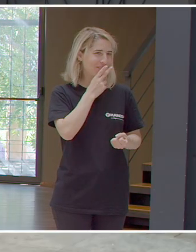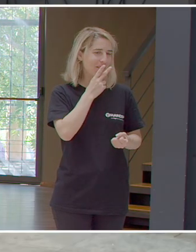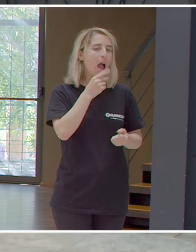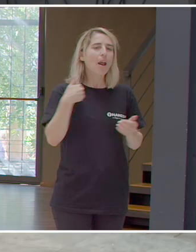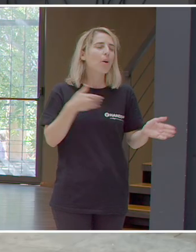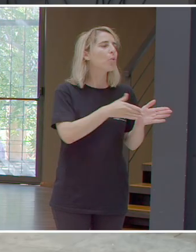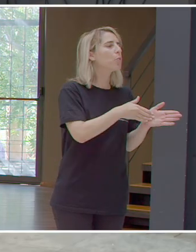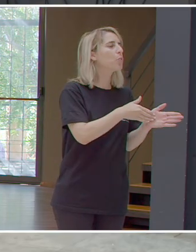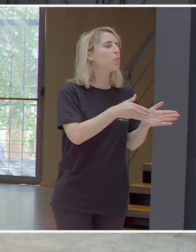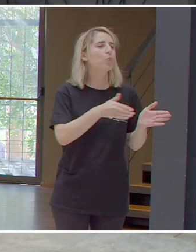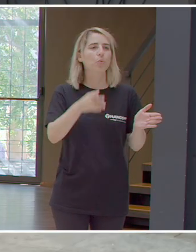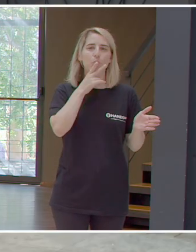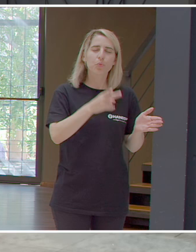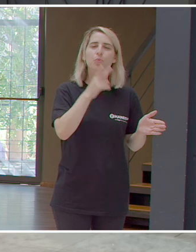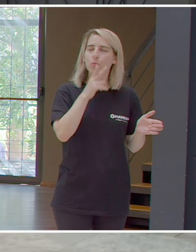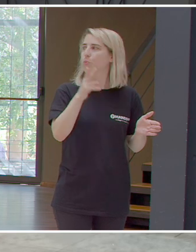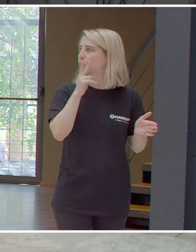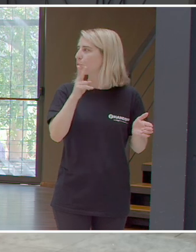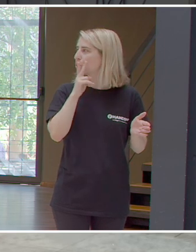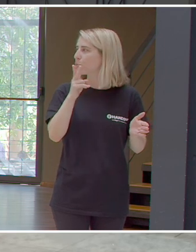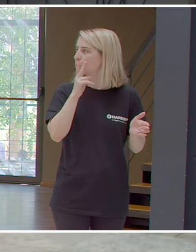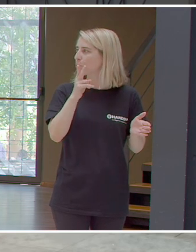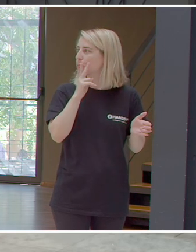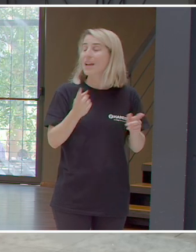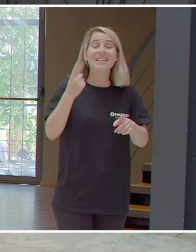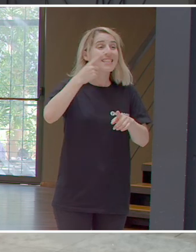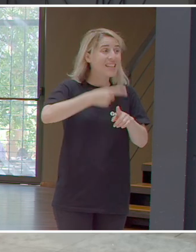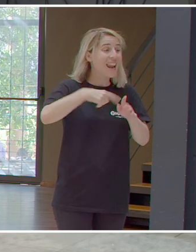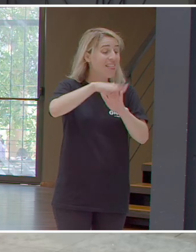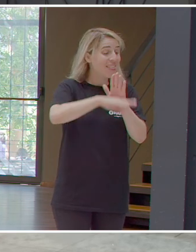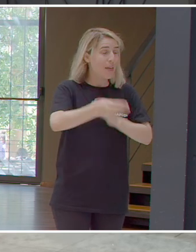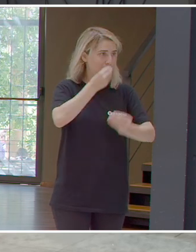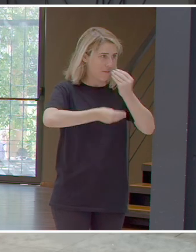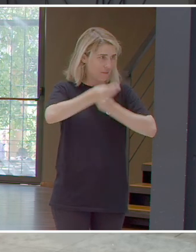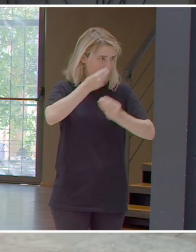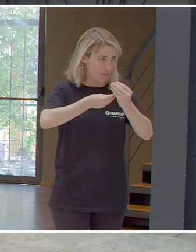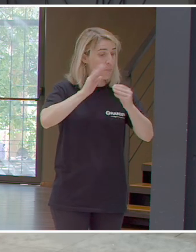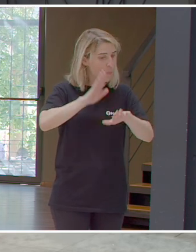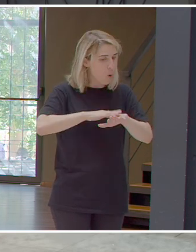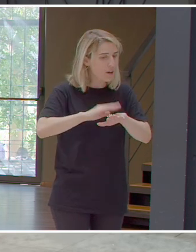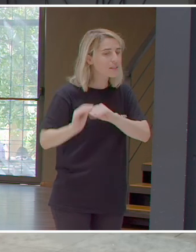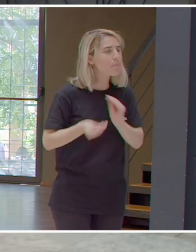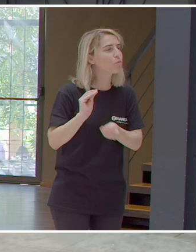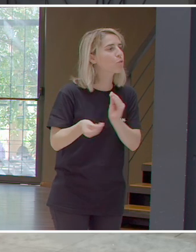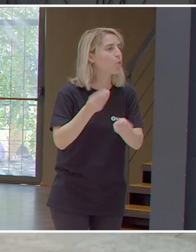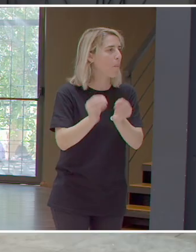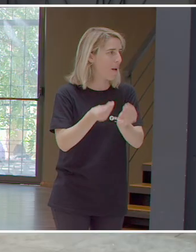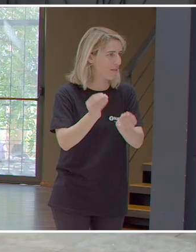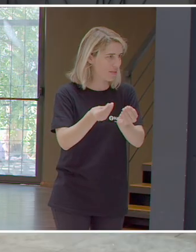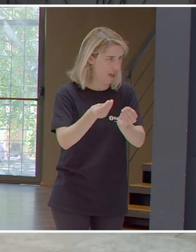period of time. And also going on a plant-based diet has been shown that the symptoms of COPD can be